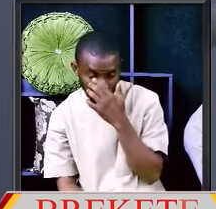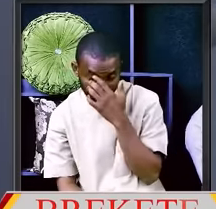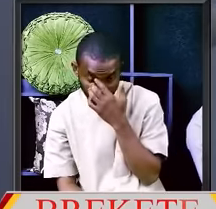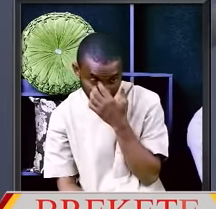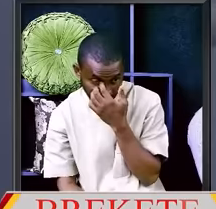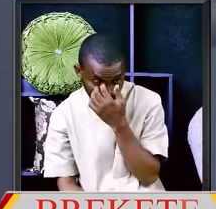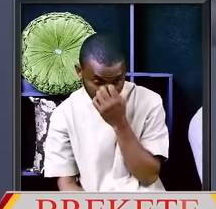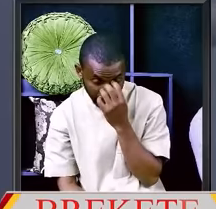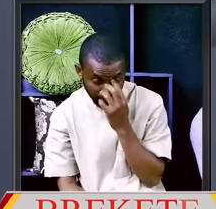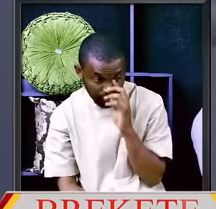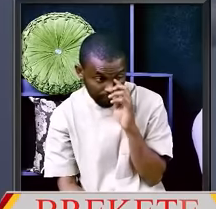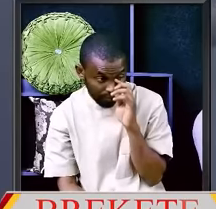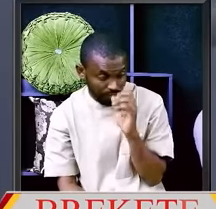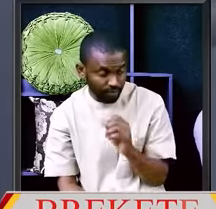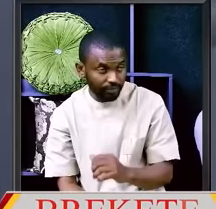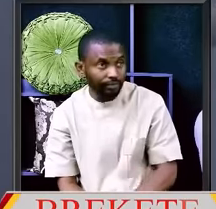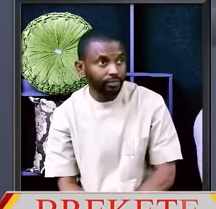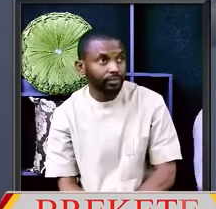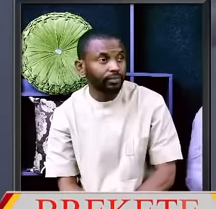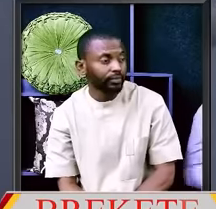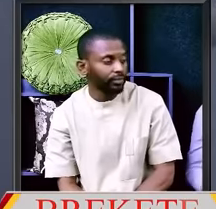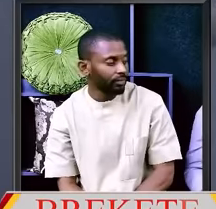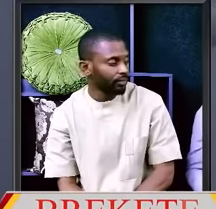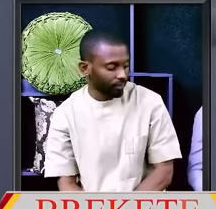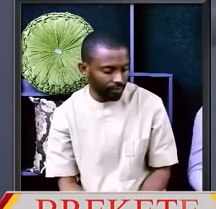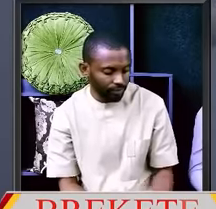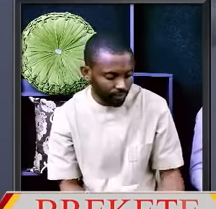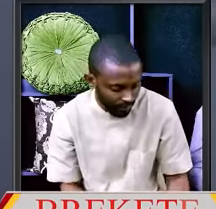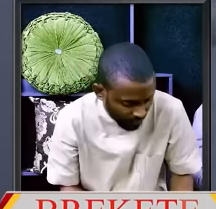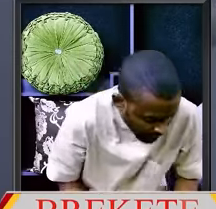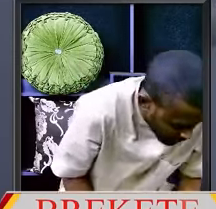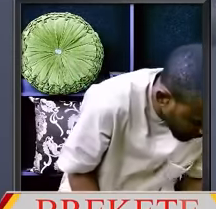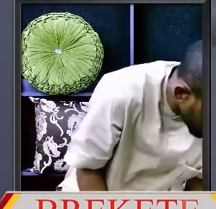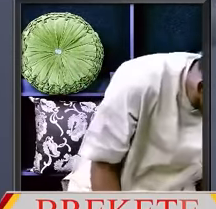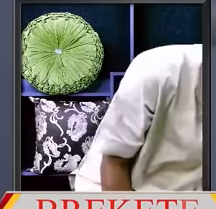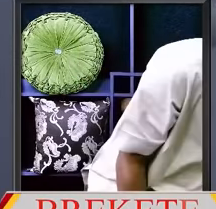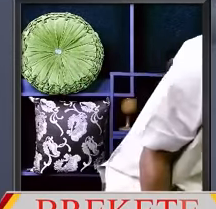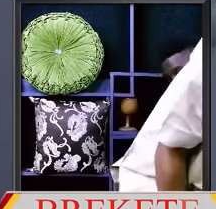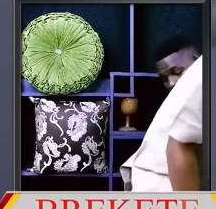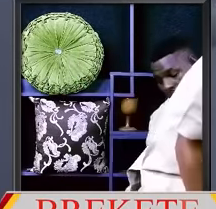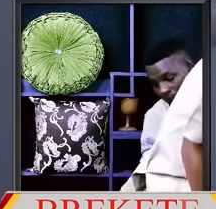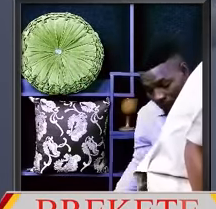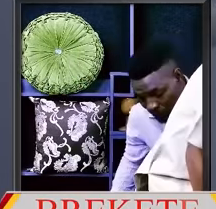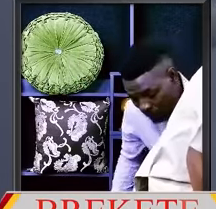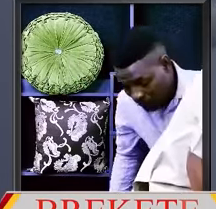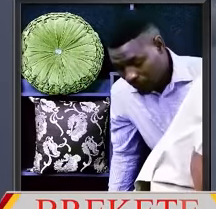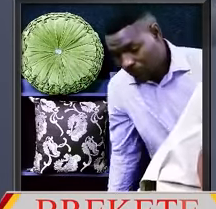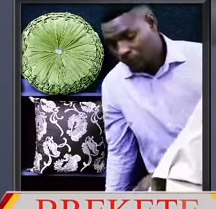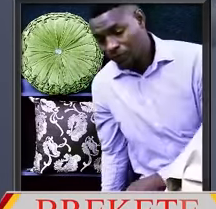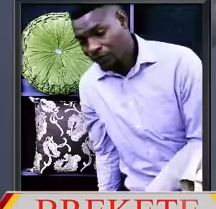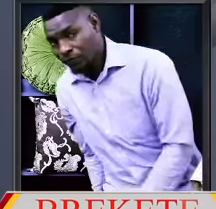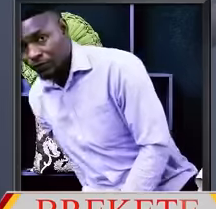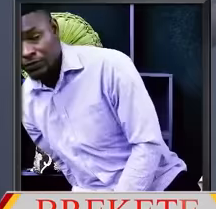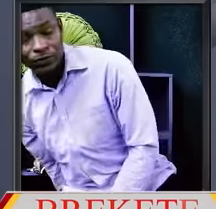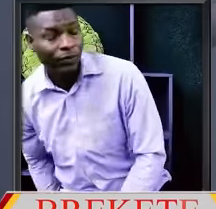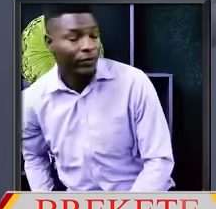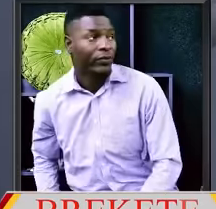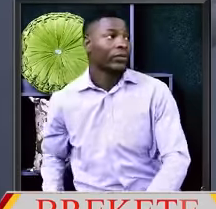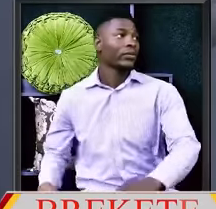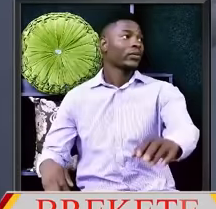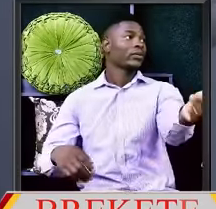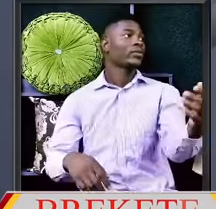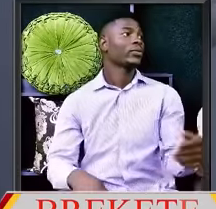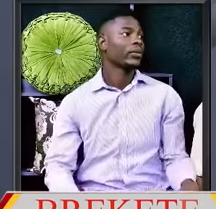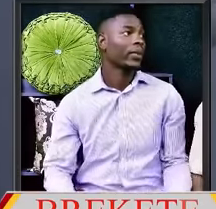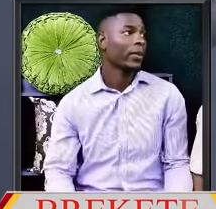Okay. Hello? Thank you very much, sir. I'm working on what only for my own page. I will